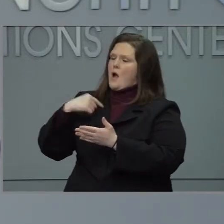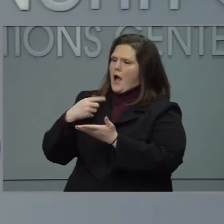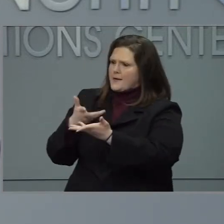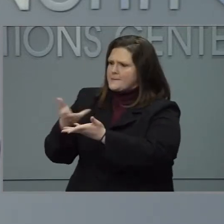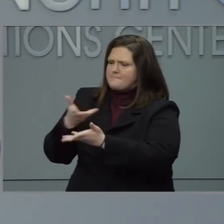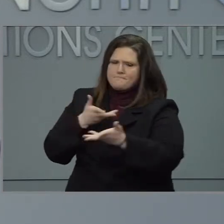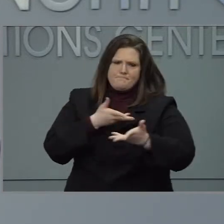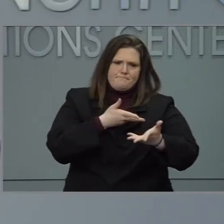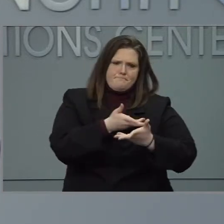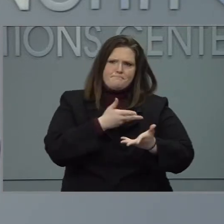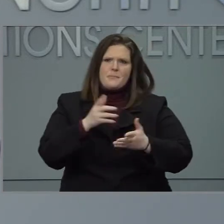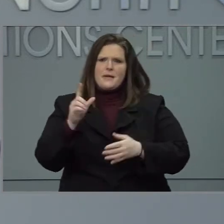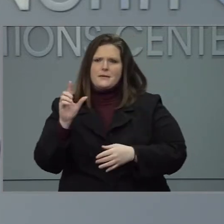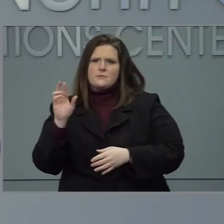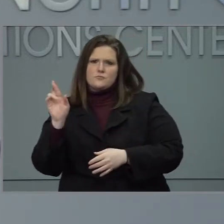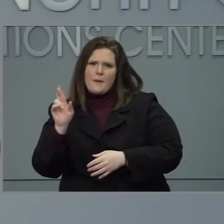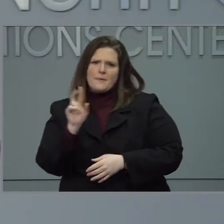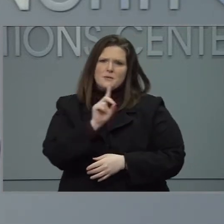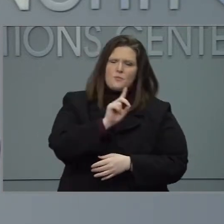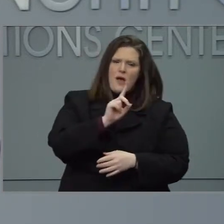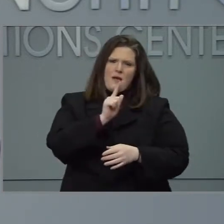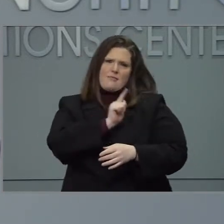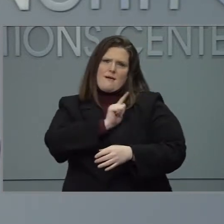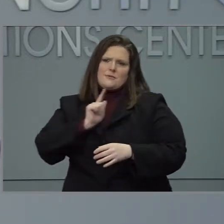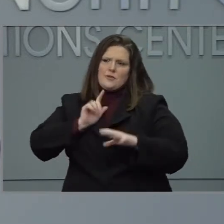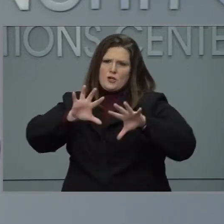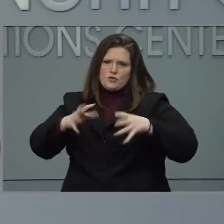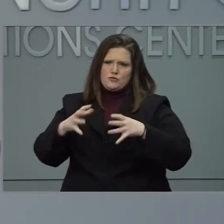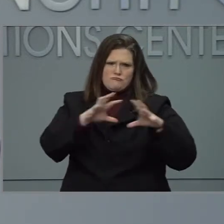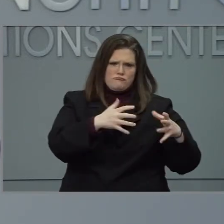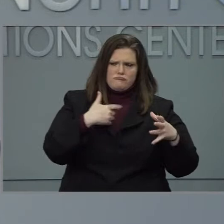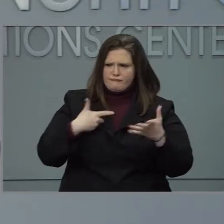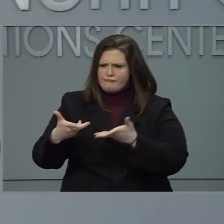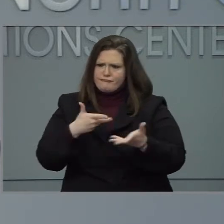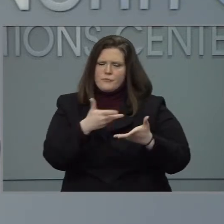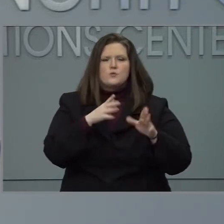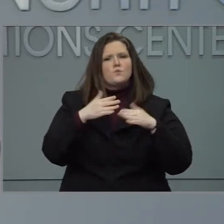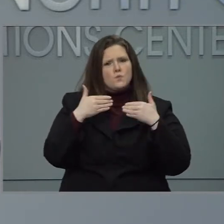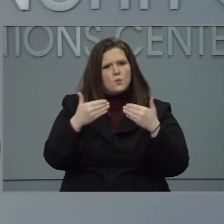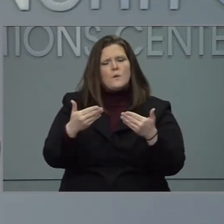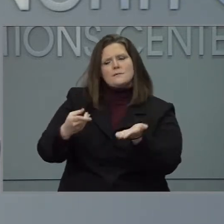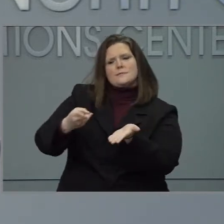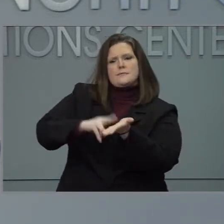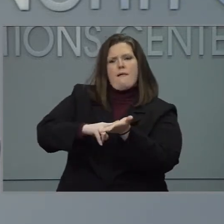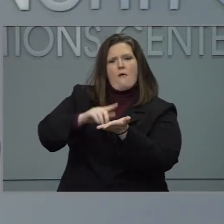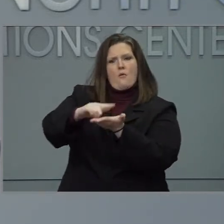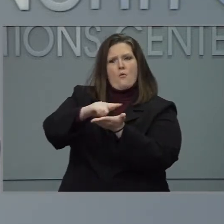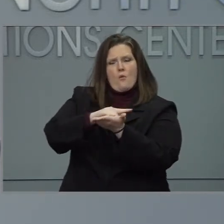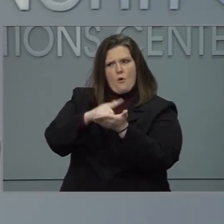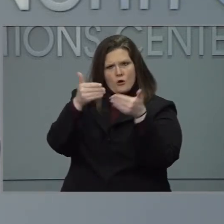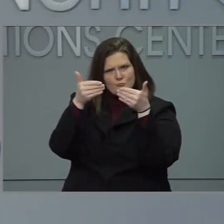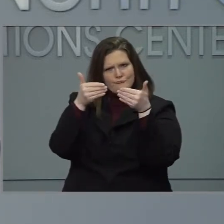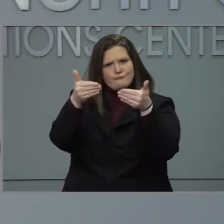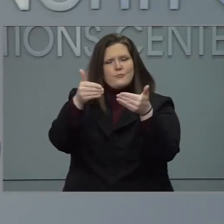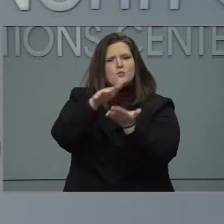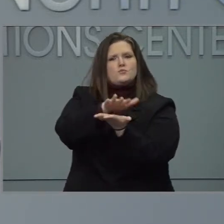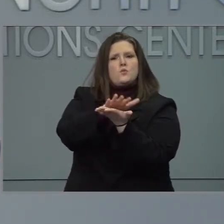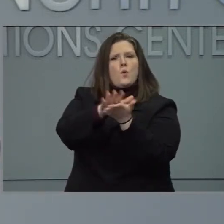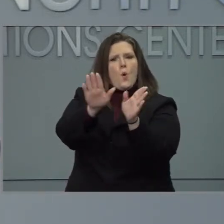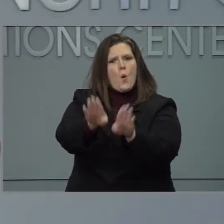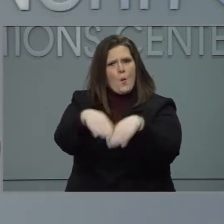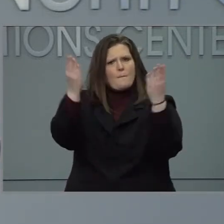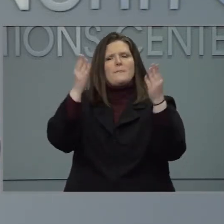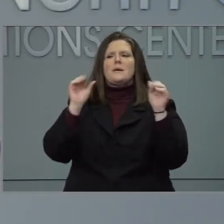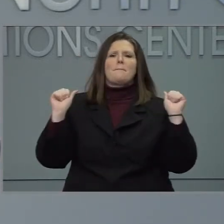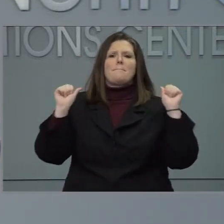our children in the classroom. We've already seen most schools reopen for in-person instruction, and I'm so grateful for the hard work